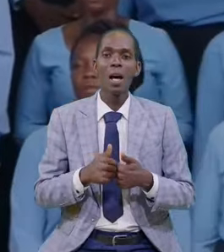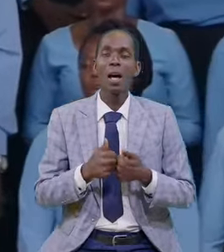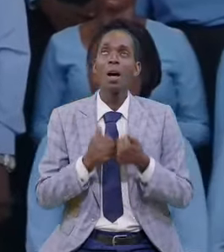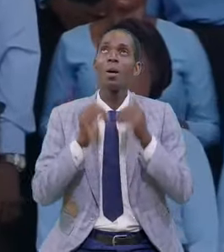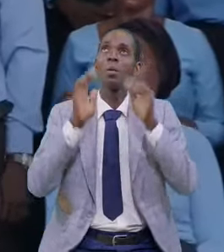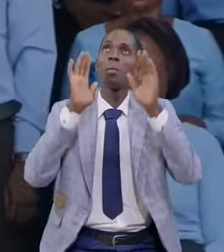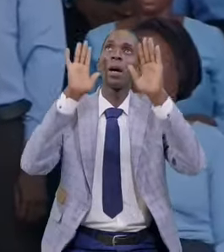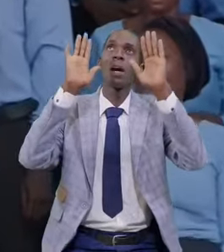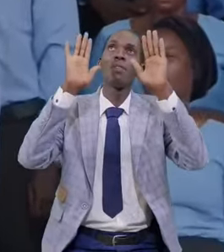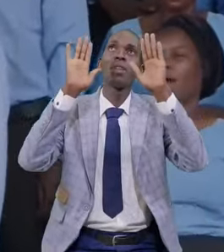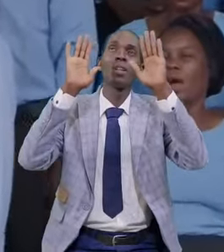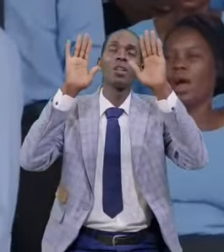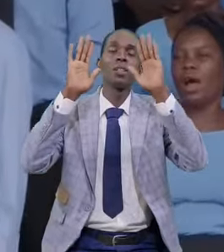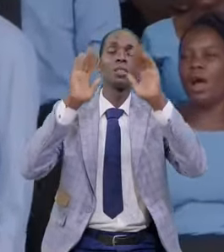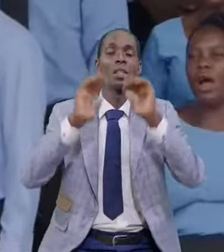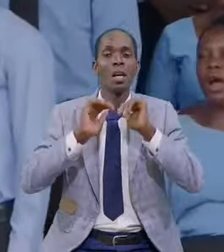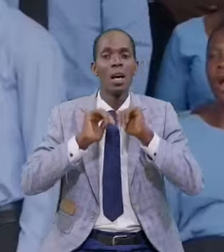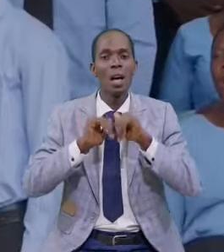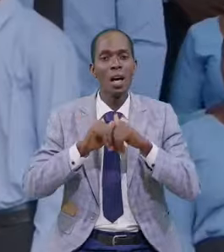sing